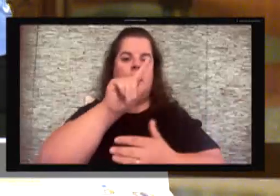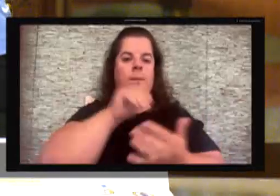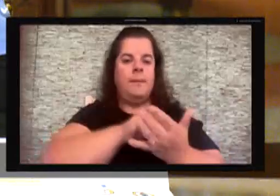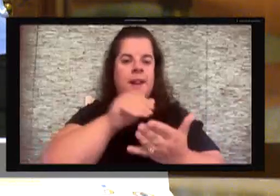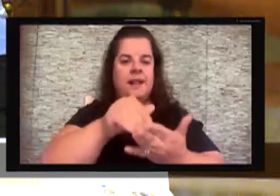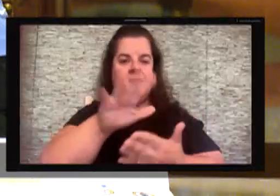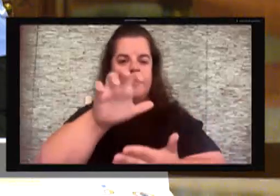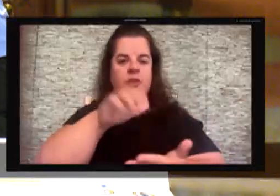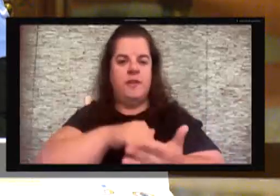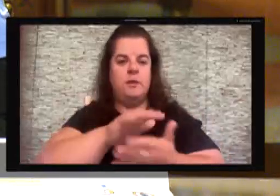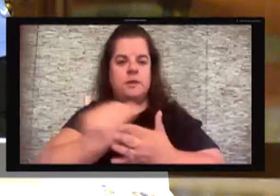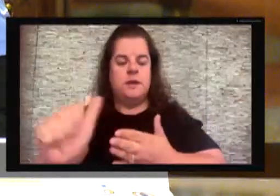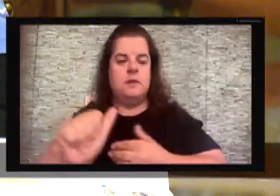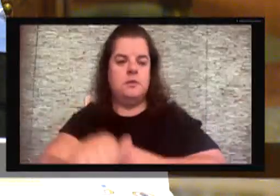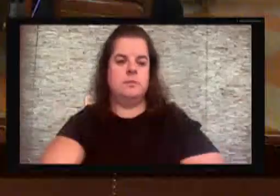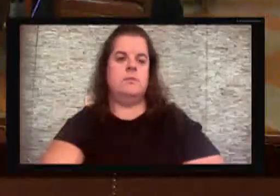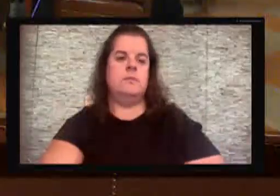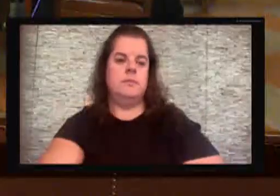$1,500,000.